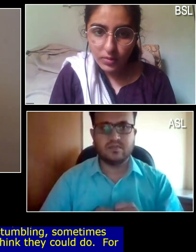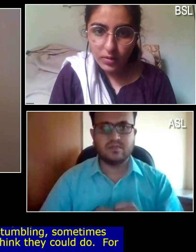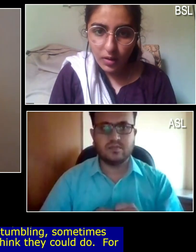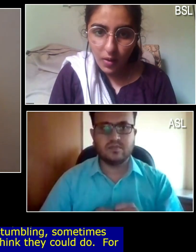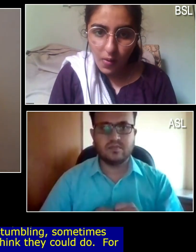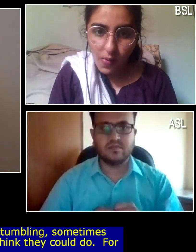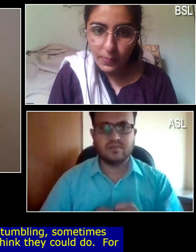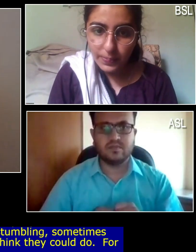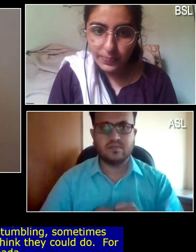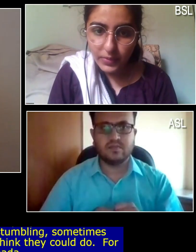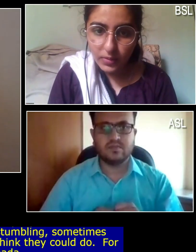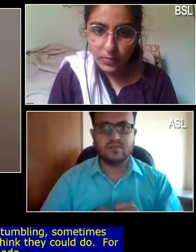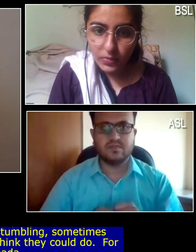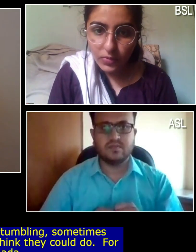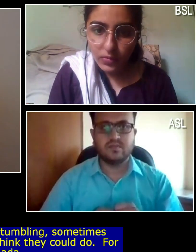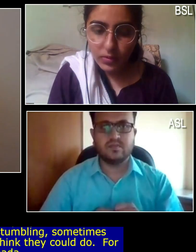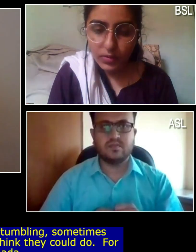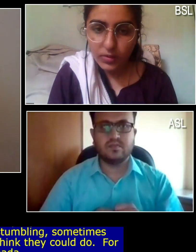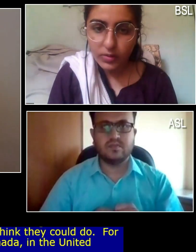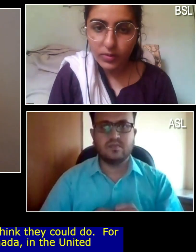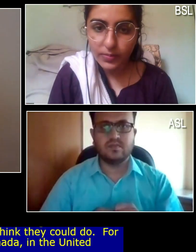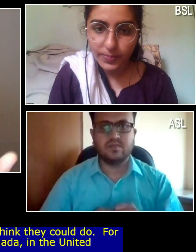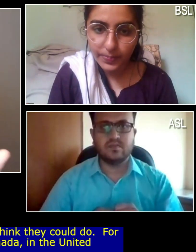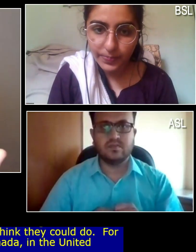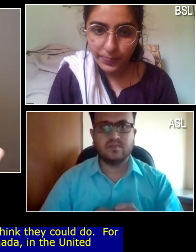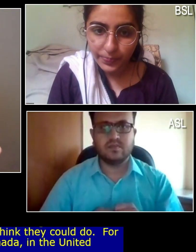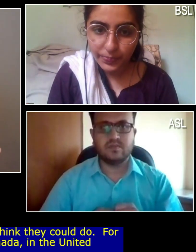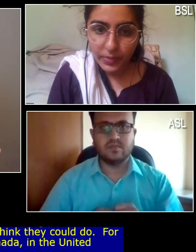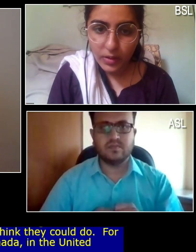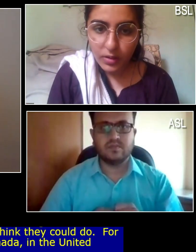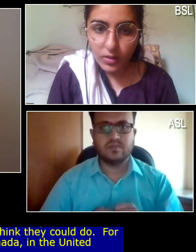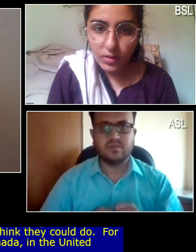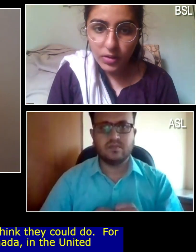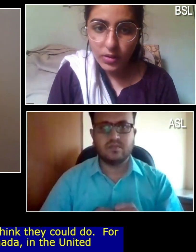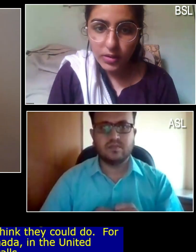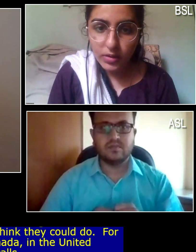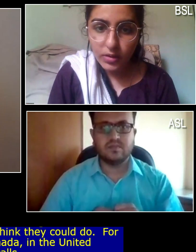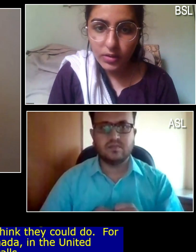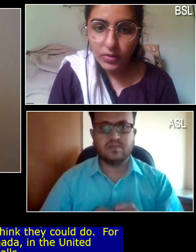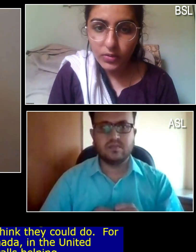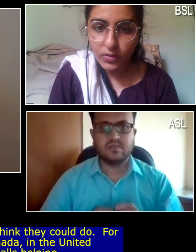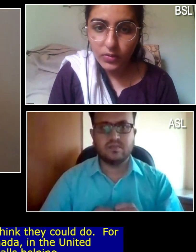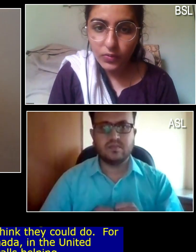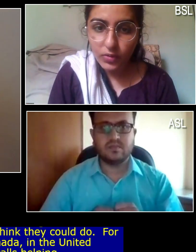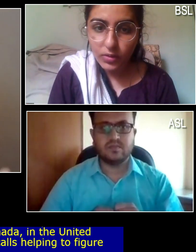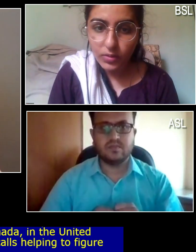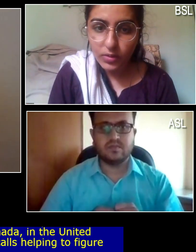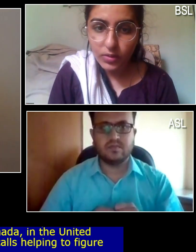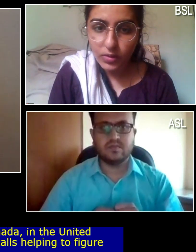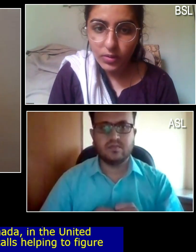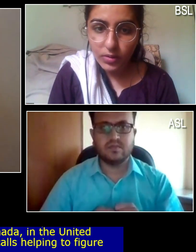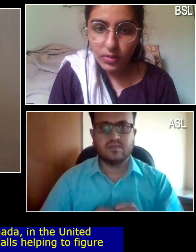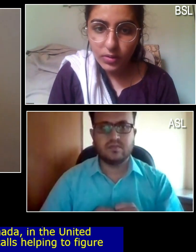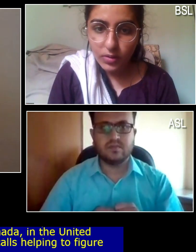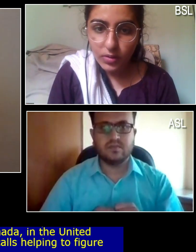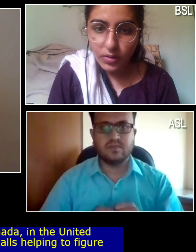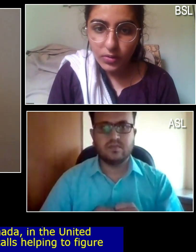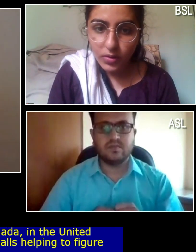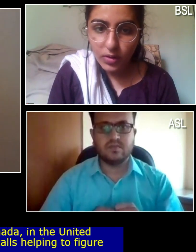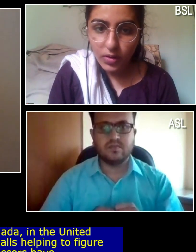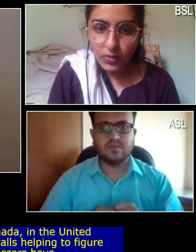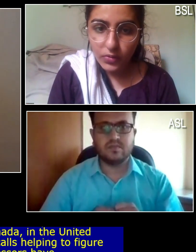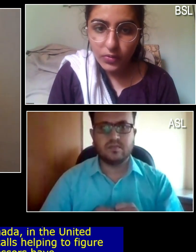world, we've been getting calls helping figure out how to do distance education. And professors had been saying for years, being pushed,